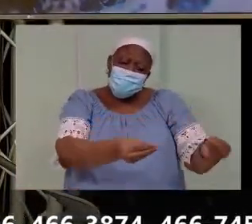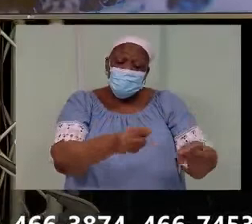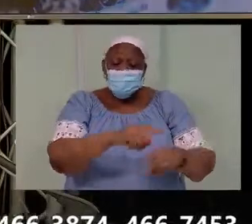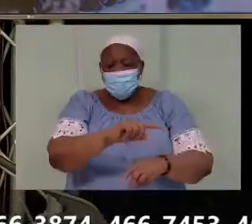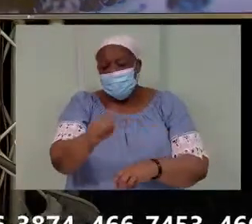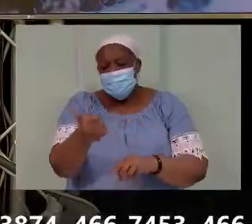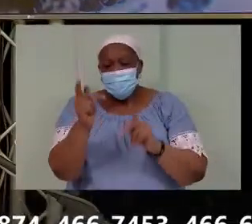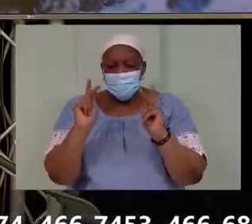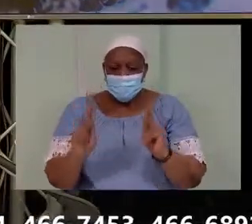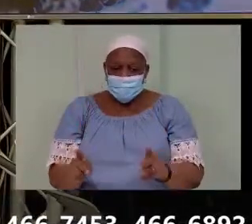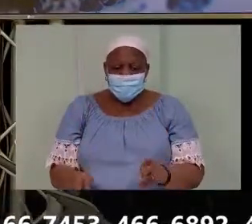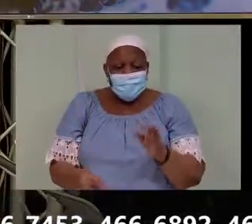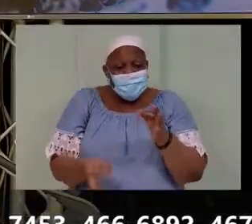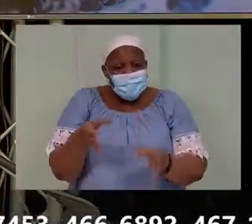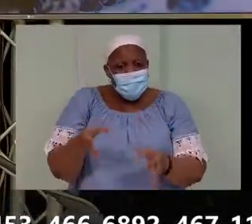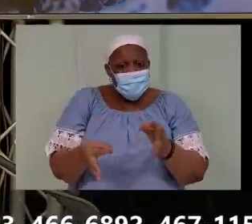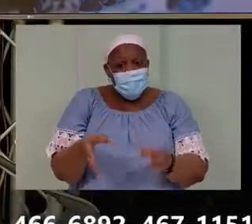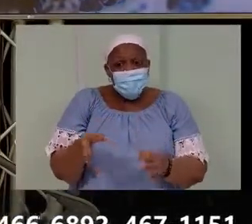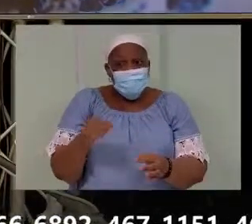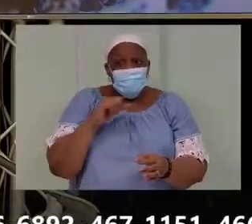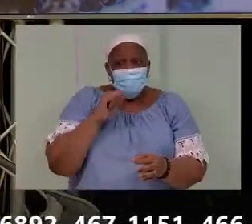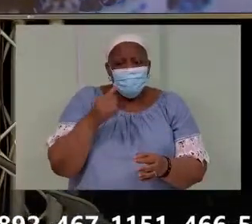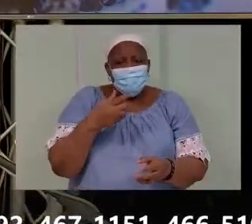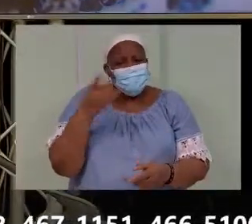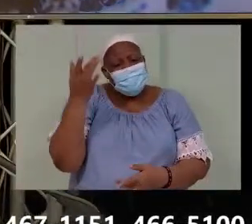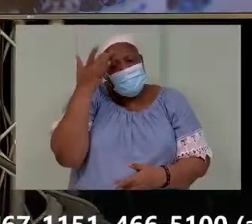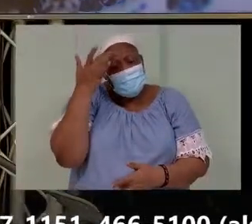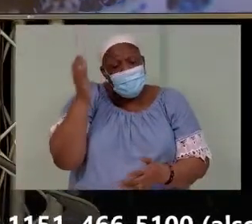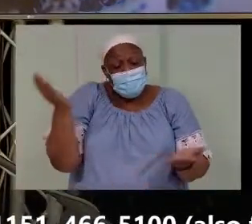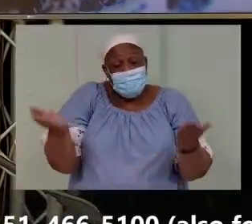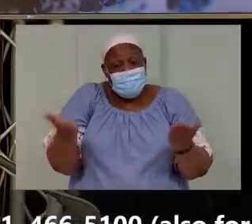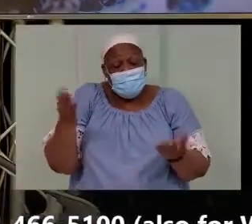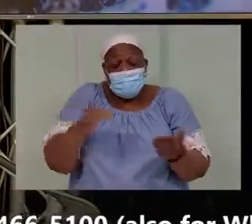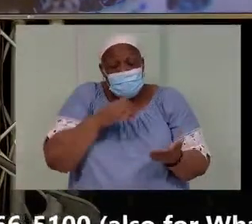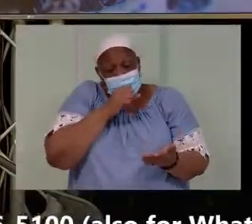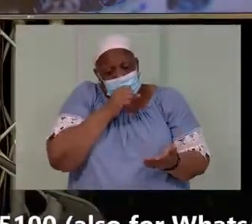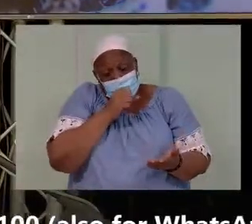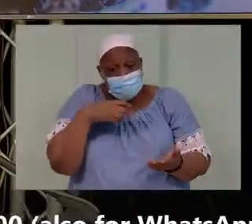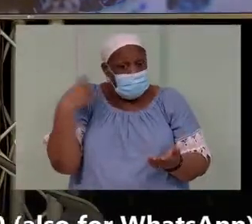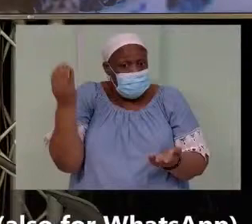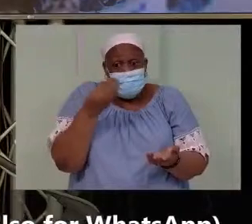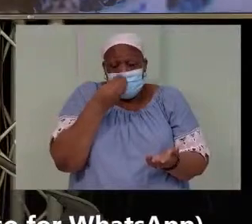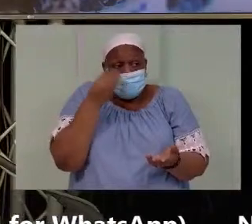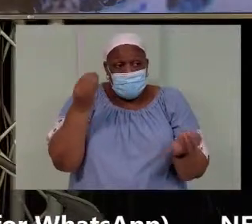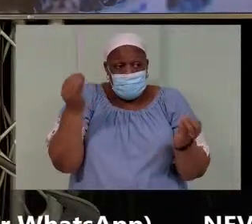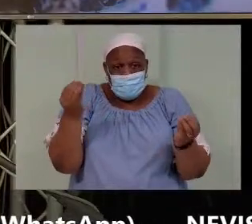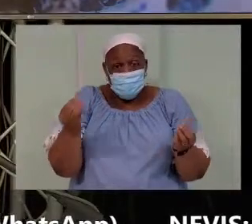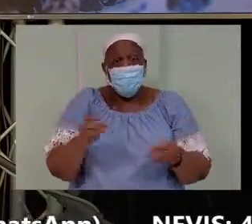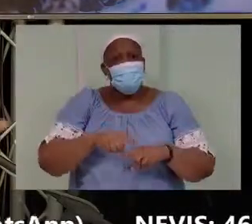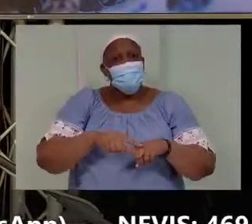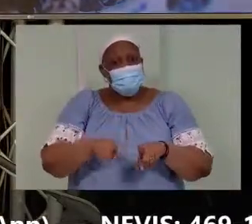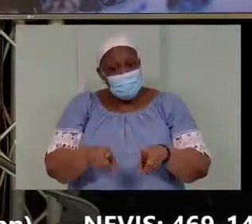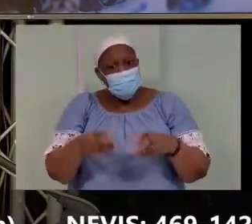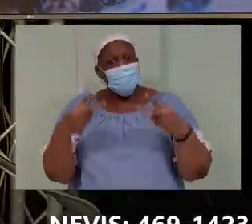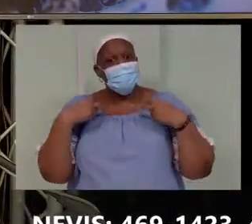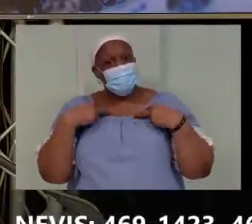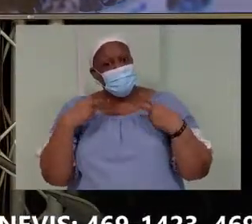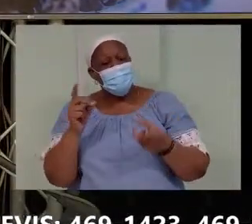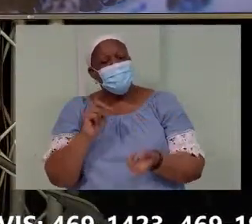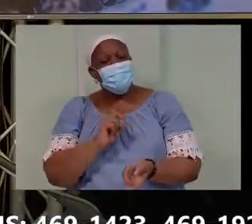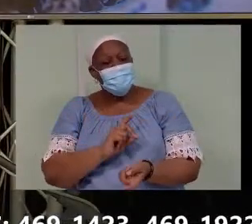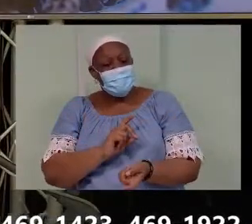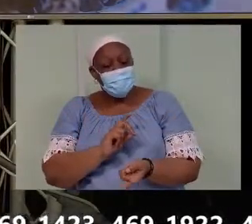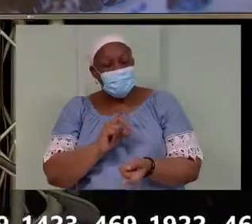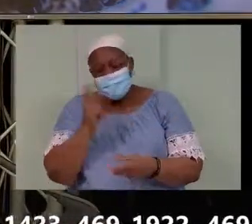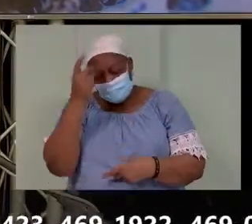you're asymptomatic or pre-symptomatic. Also, the mask is very important for healthcare workers in protecting them